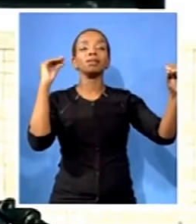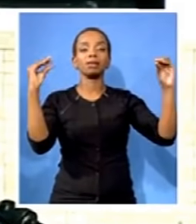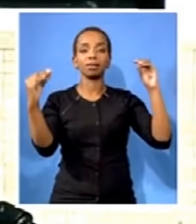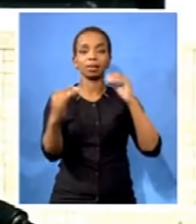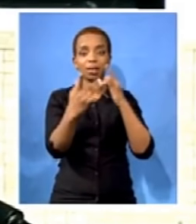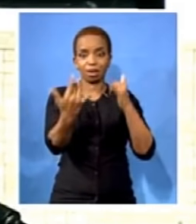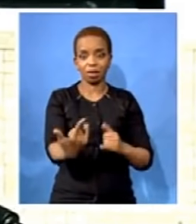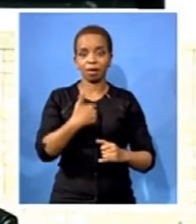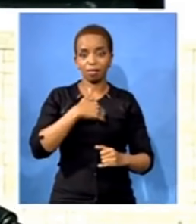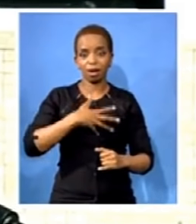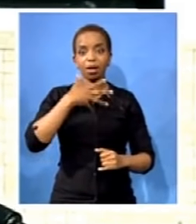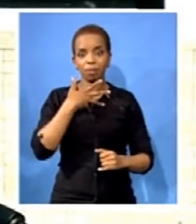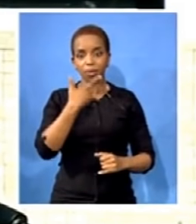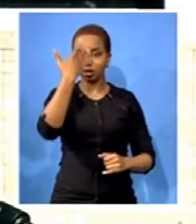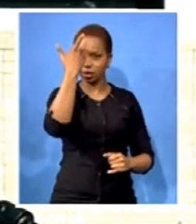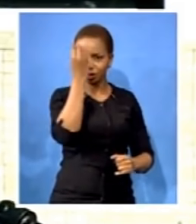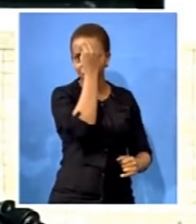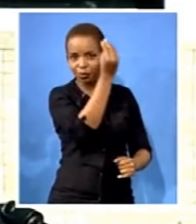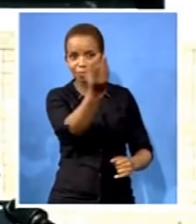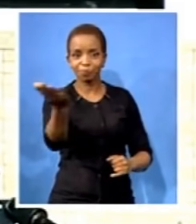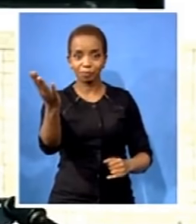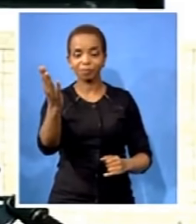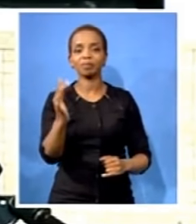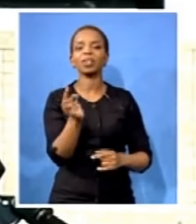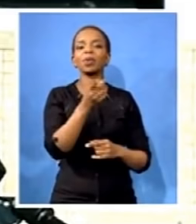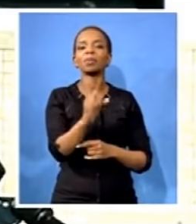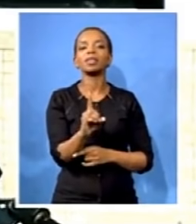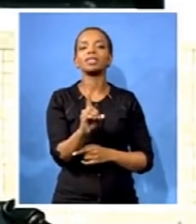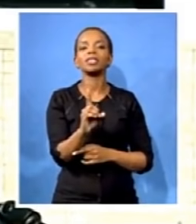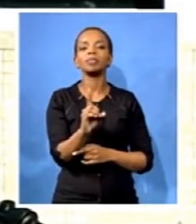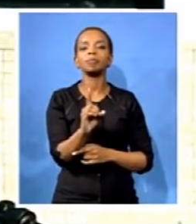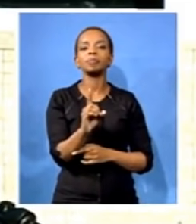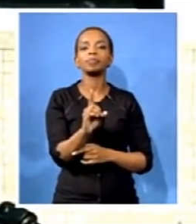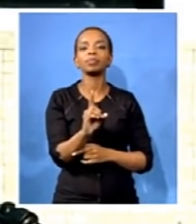that. That the regulations did not speak